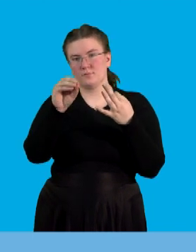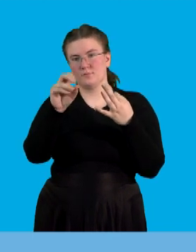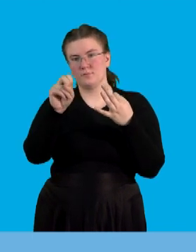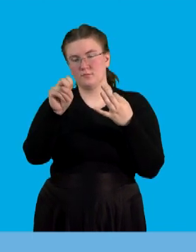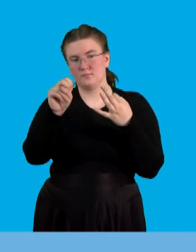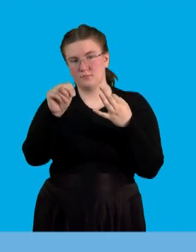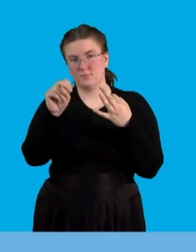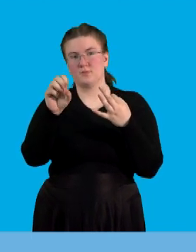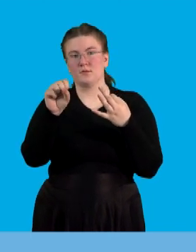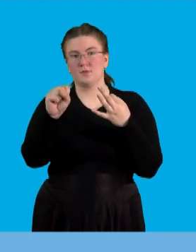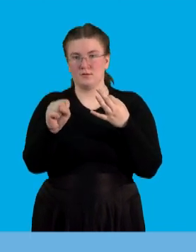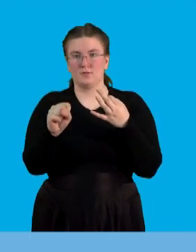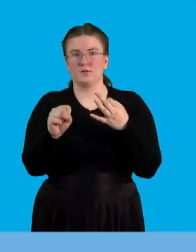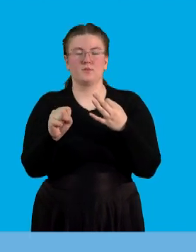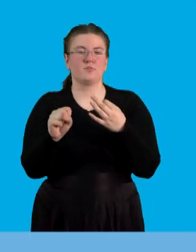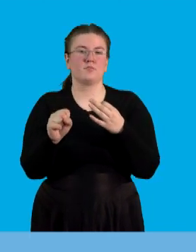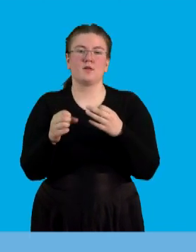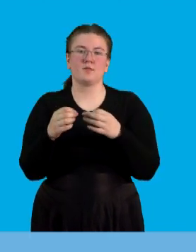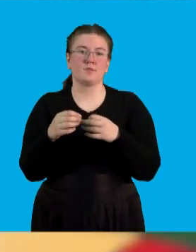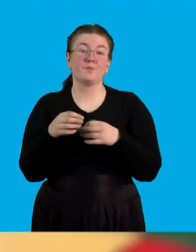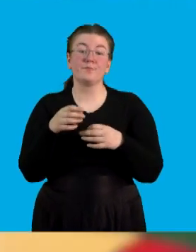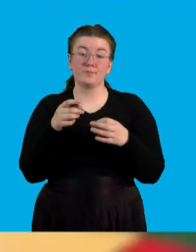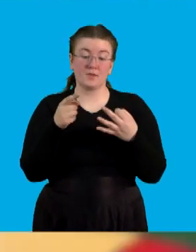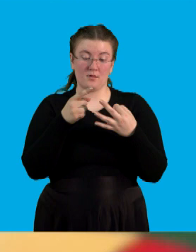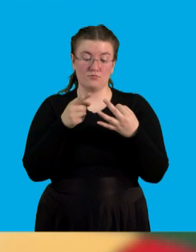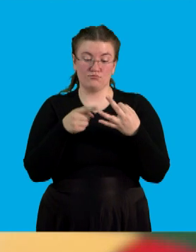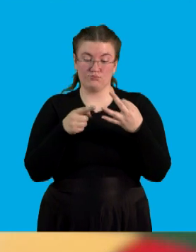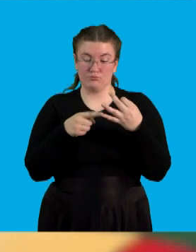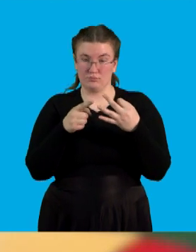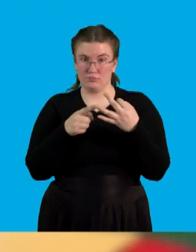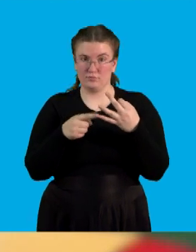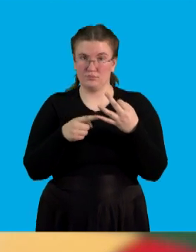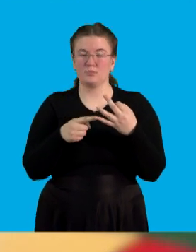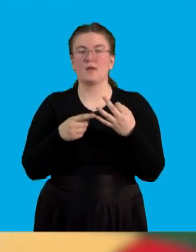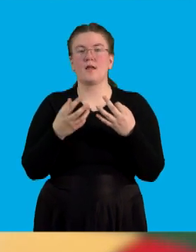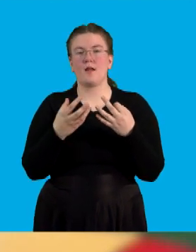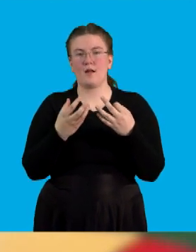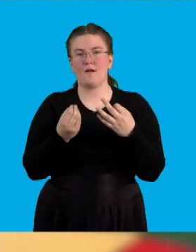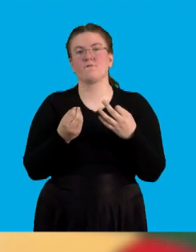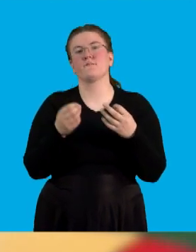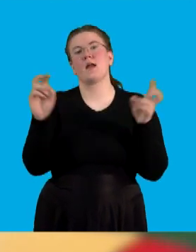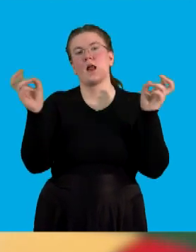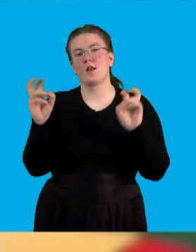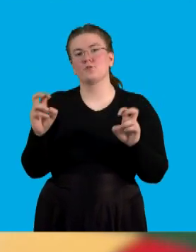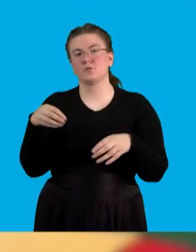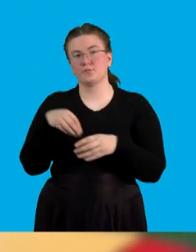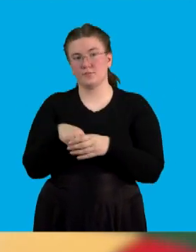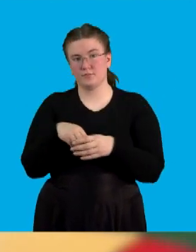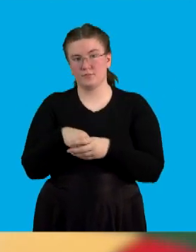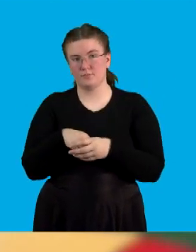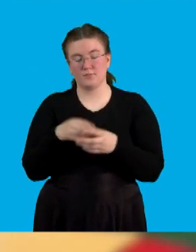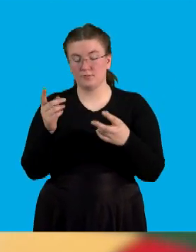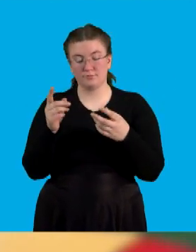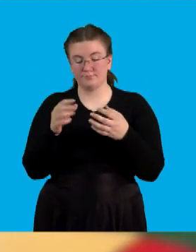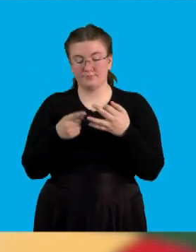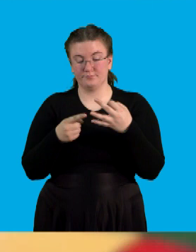do not have any charge and still found in the nucleus. So those 2 particles, they give the mass of an electron. And then we have the